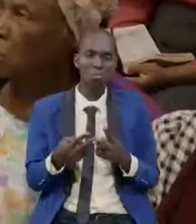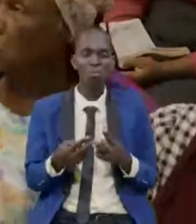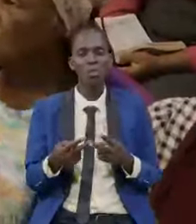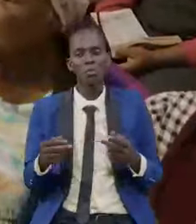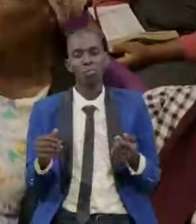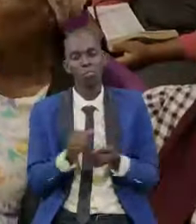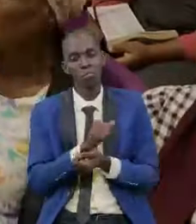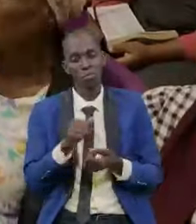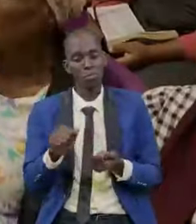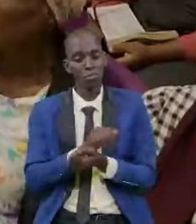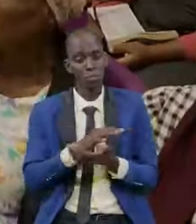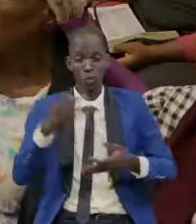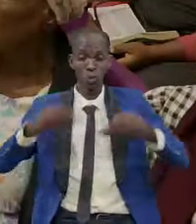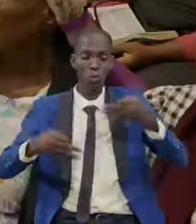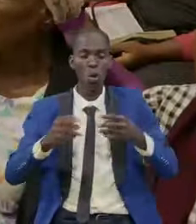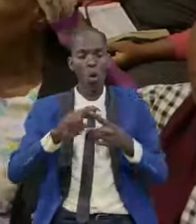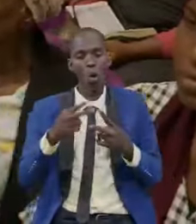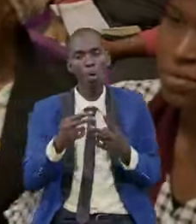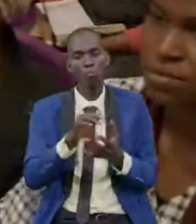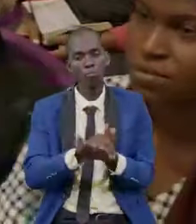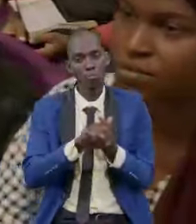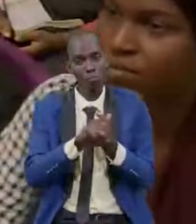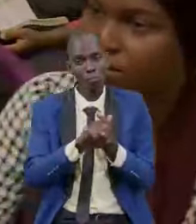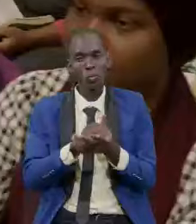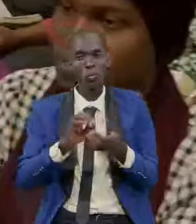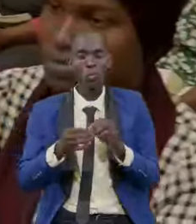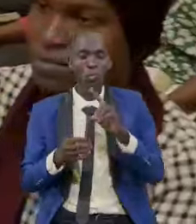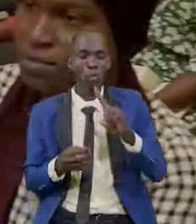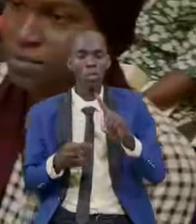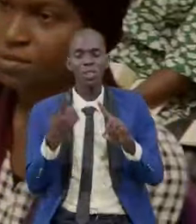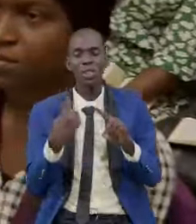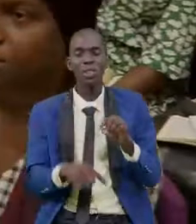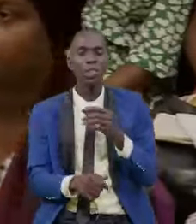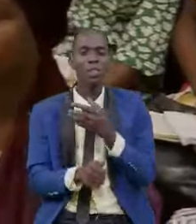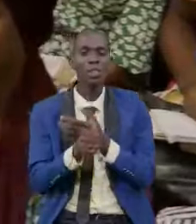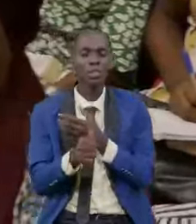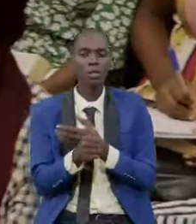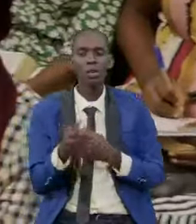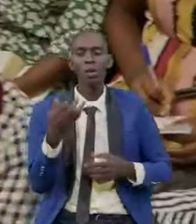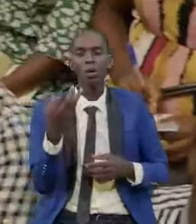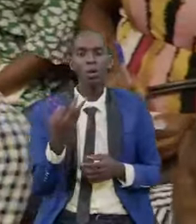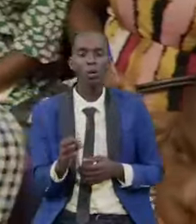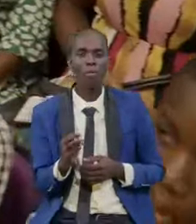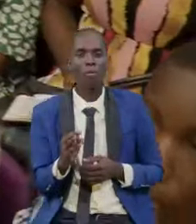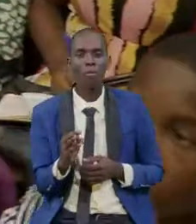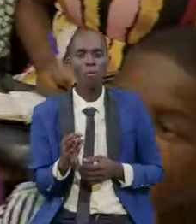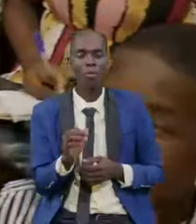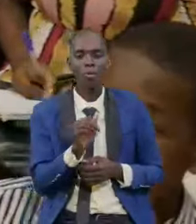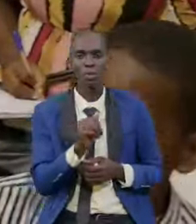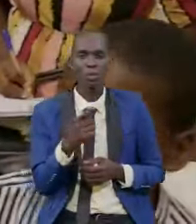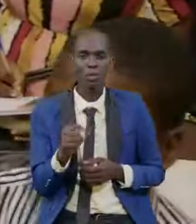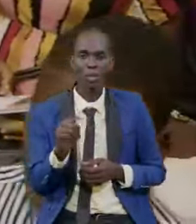or commendation. Number one is the danger of the